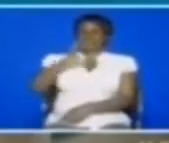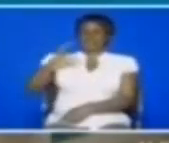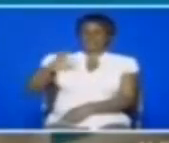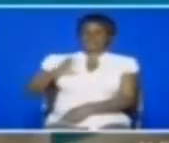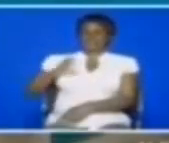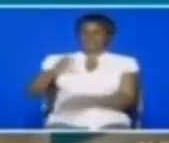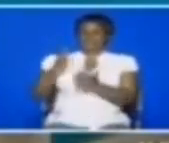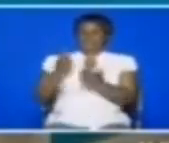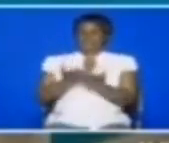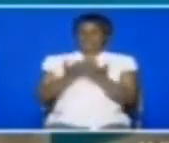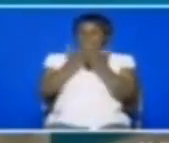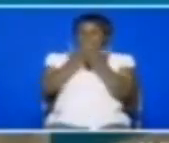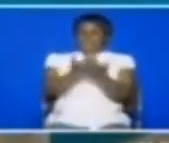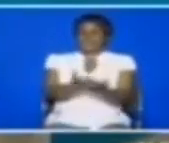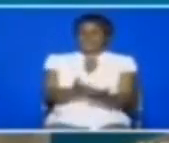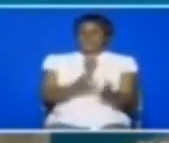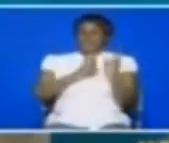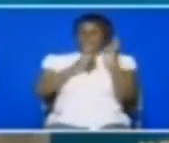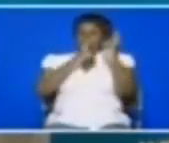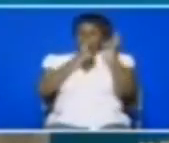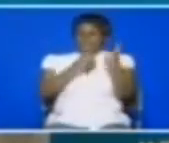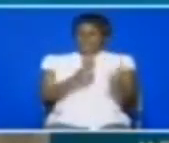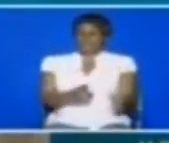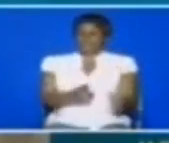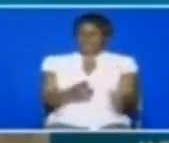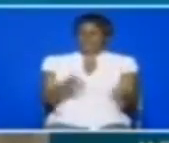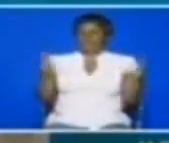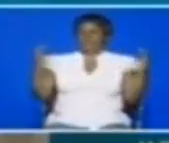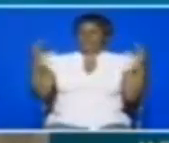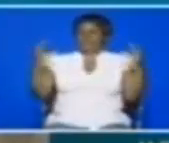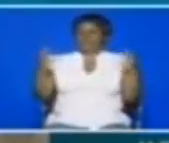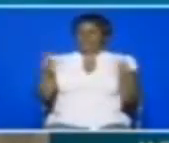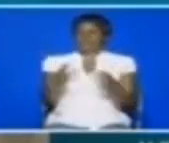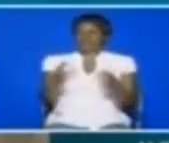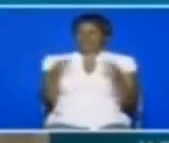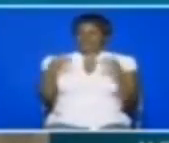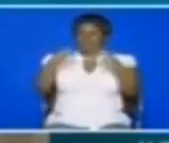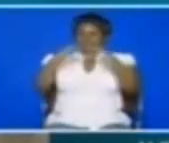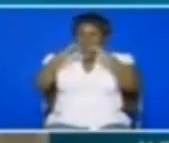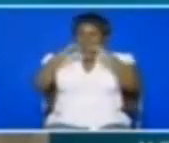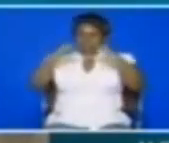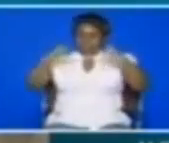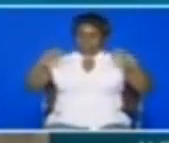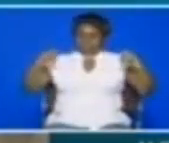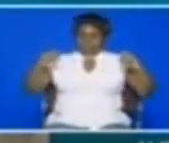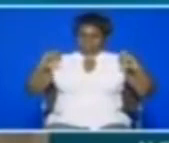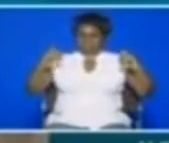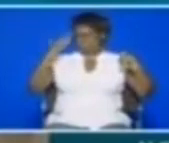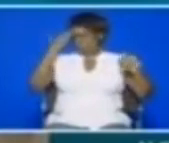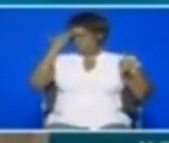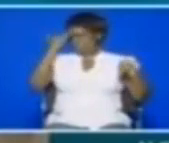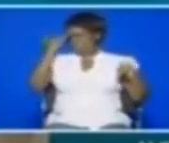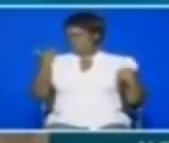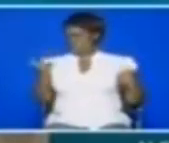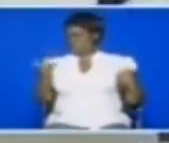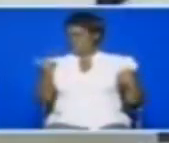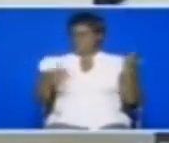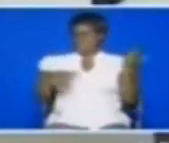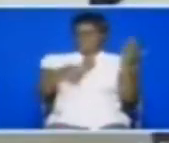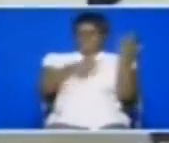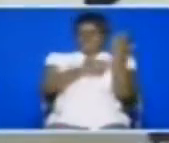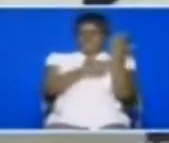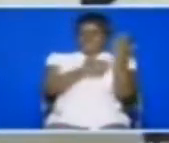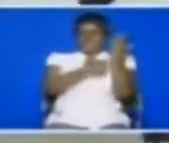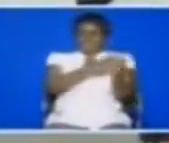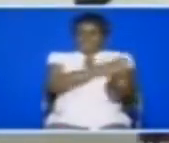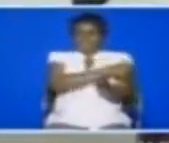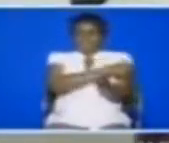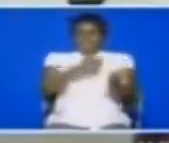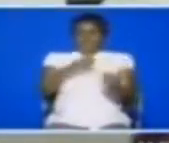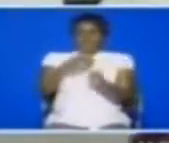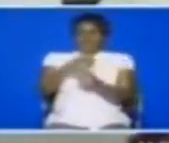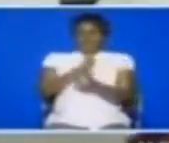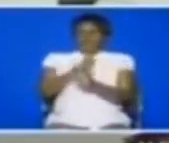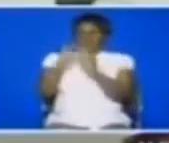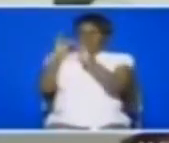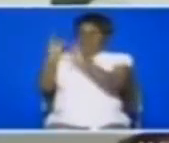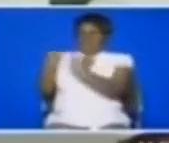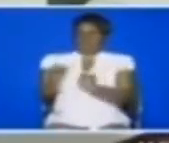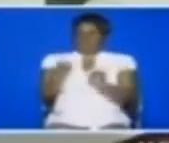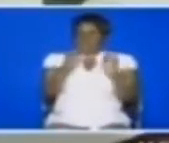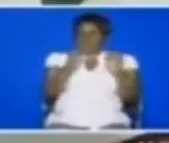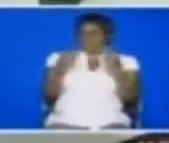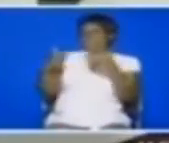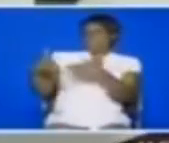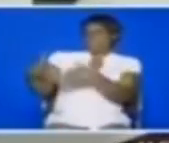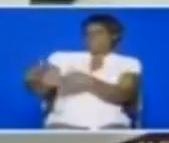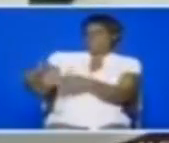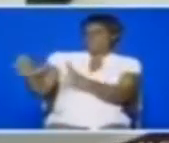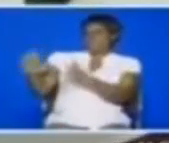was submitting its report, the team was sharply divided, with claims that names of powerful individuals had been